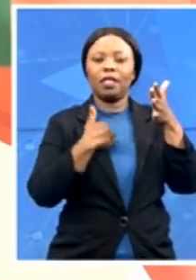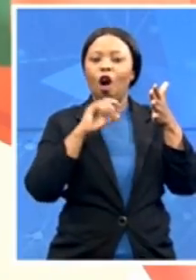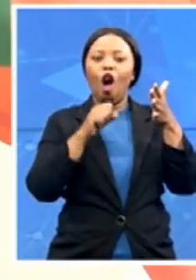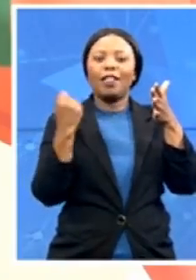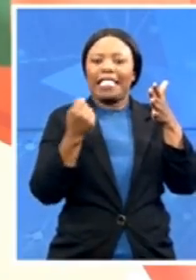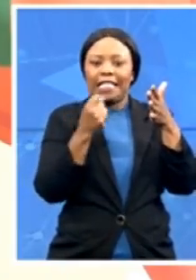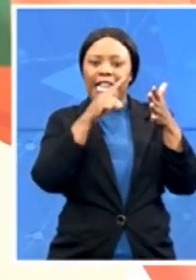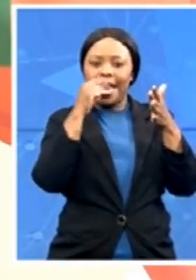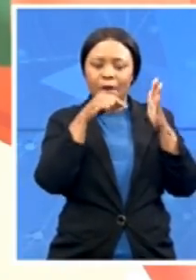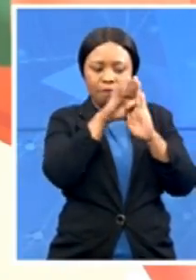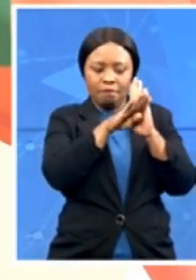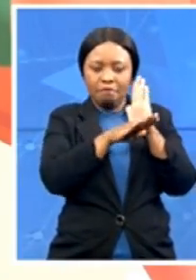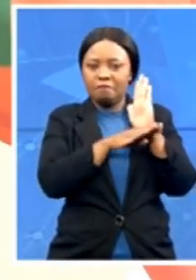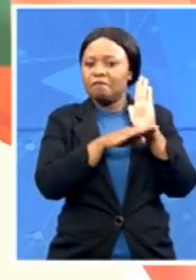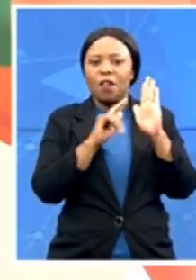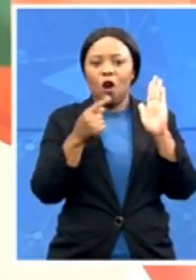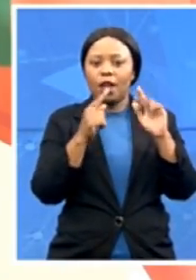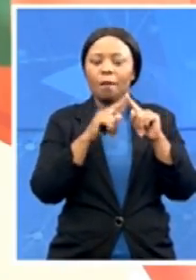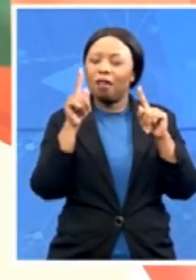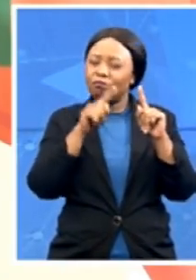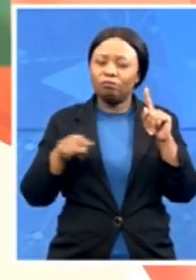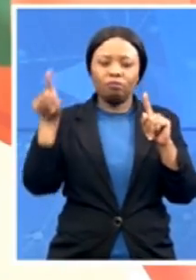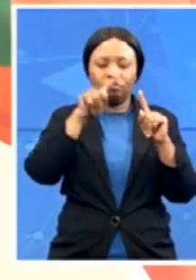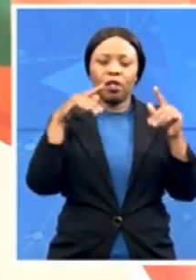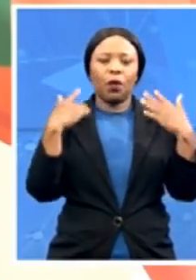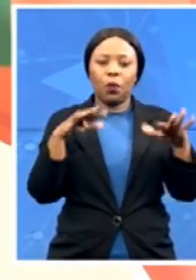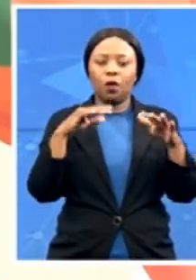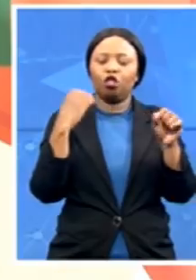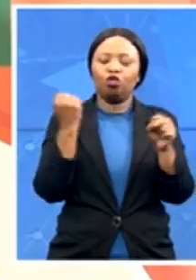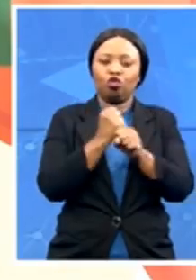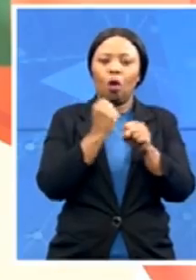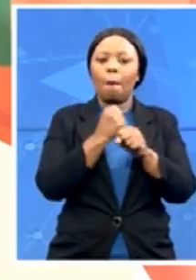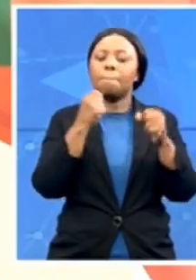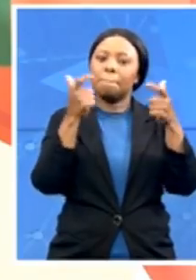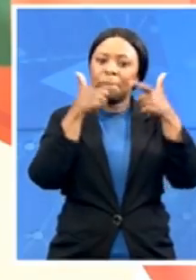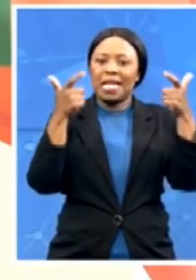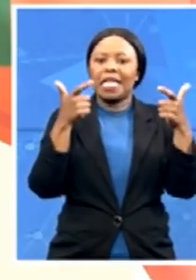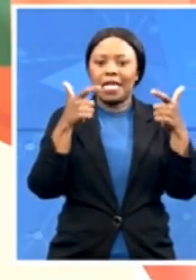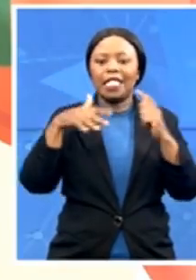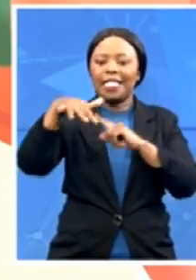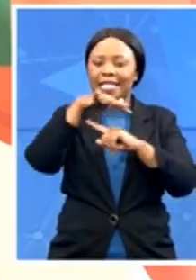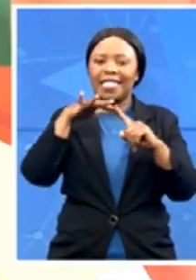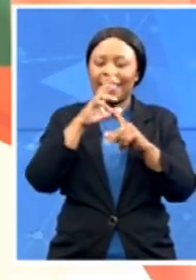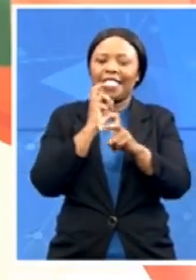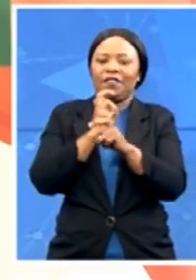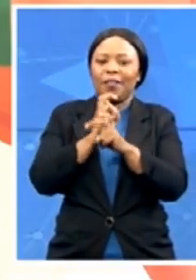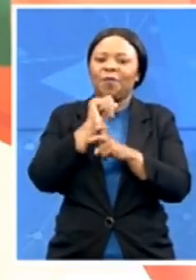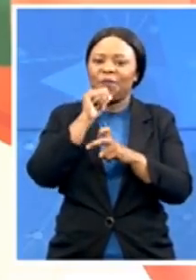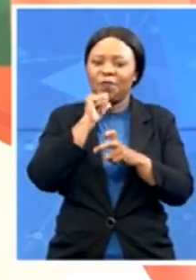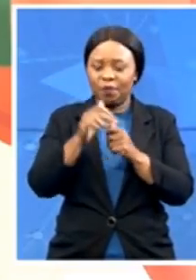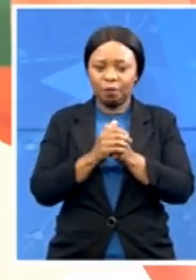job under very difficult circumstances. Thank you for your hard work.